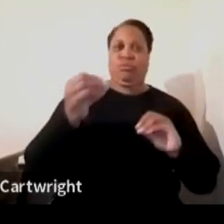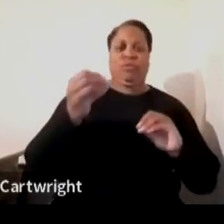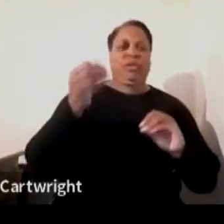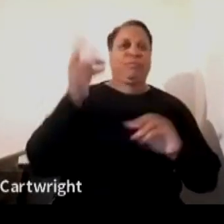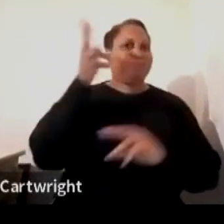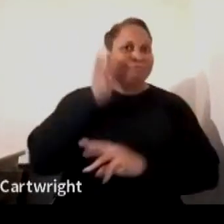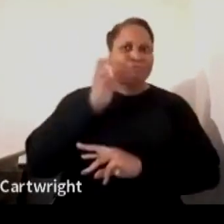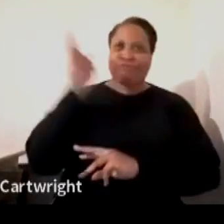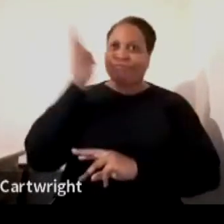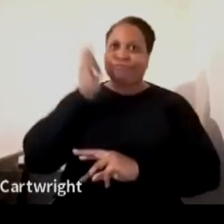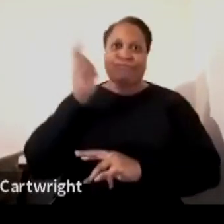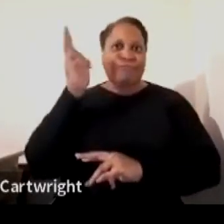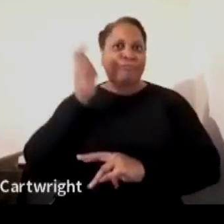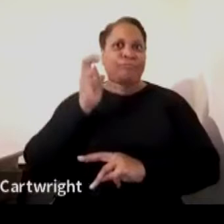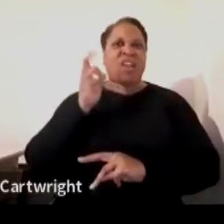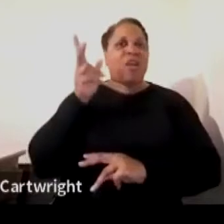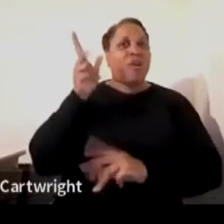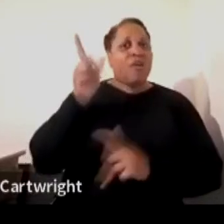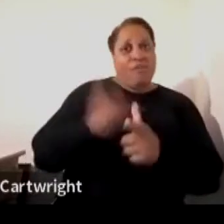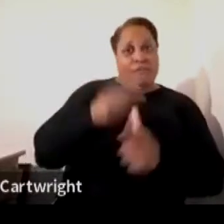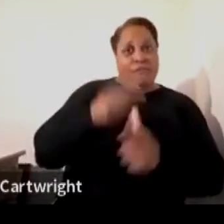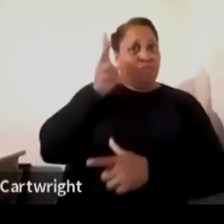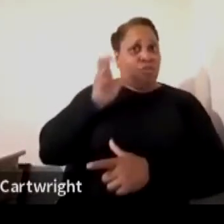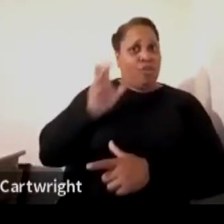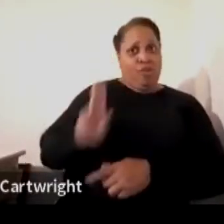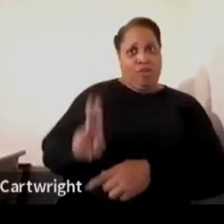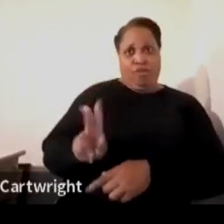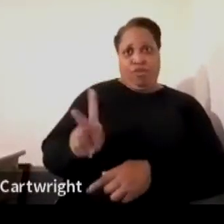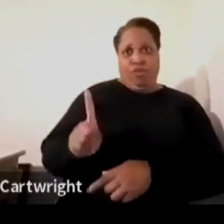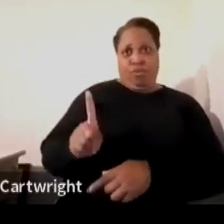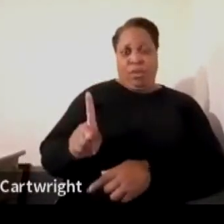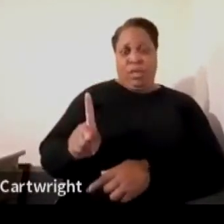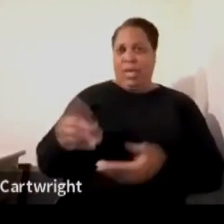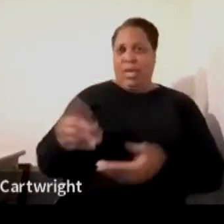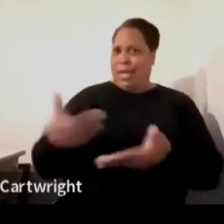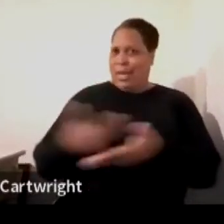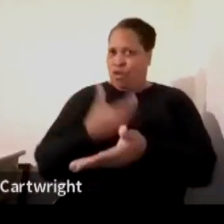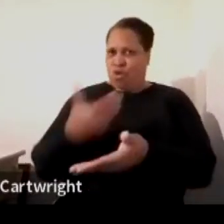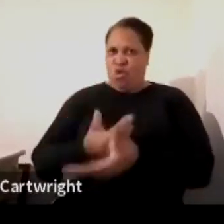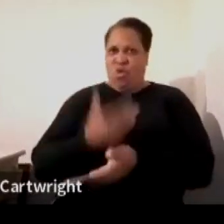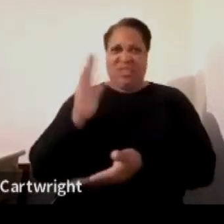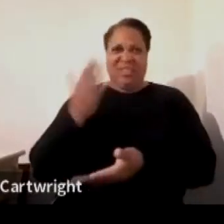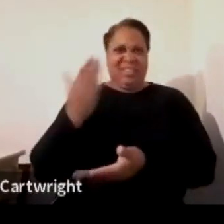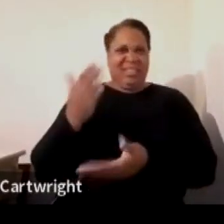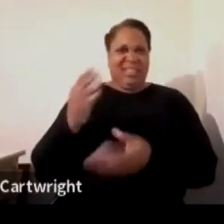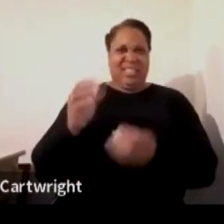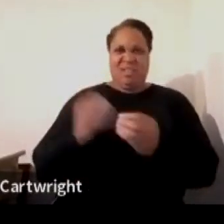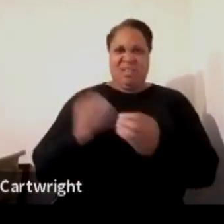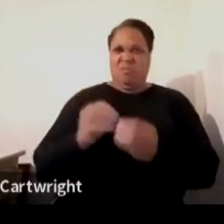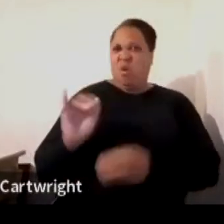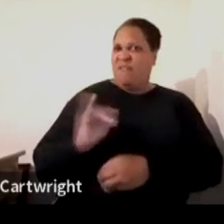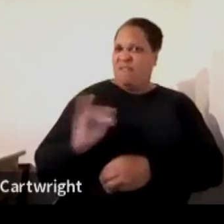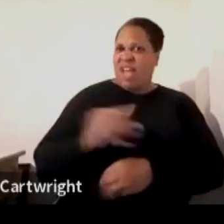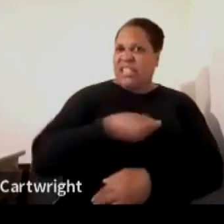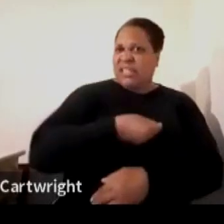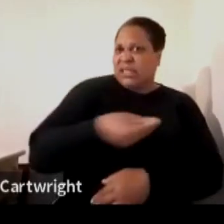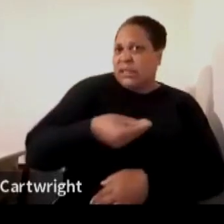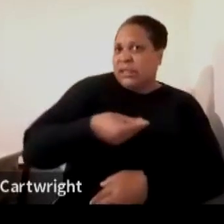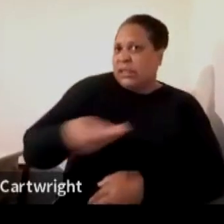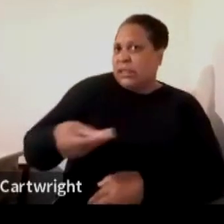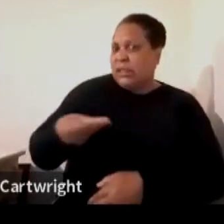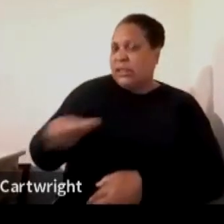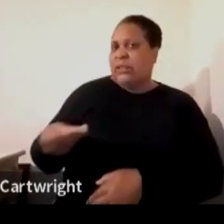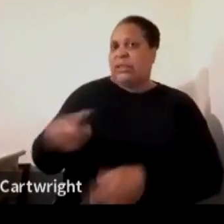the UK strain that was new and seemed to be more infectious. And then we heard one from